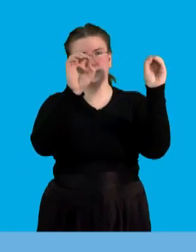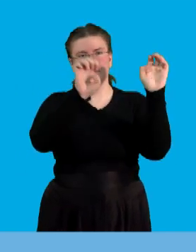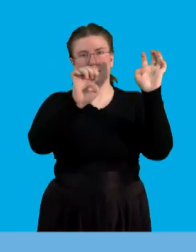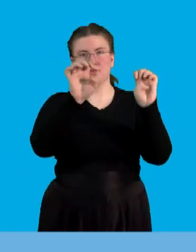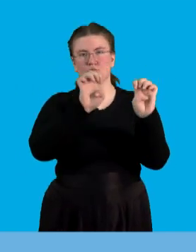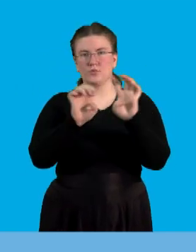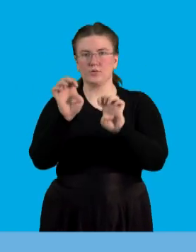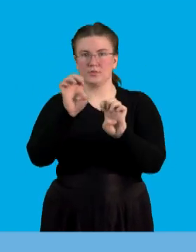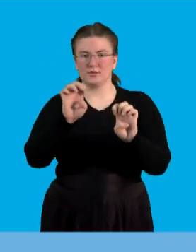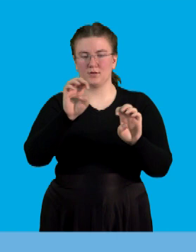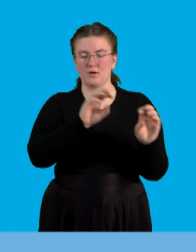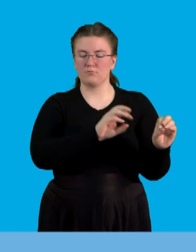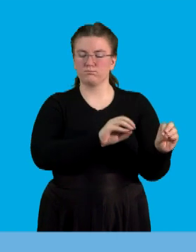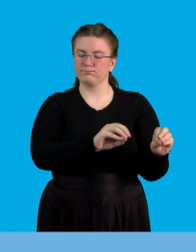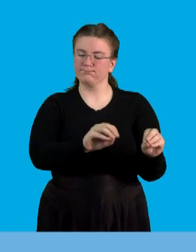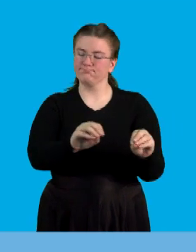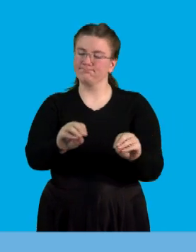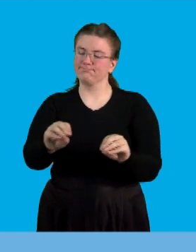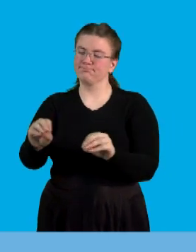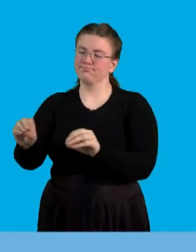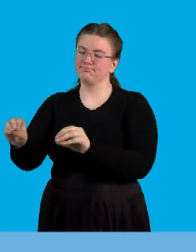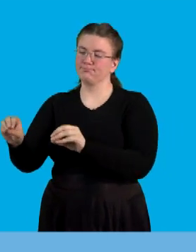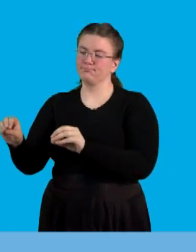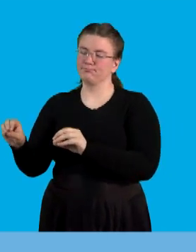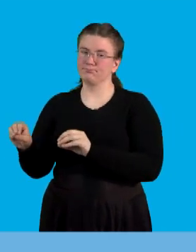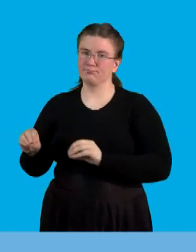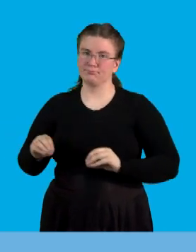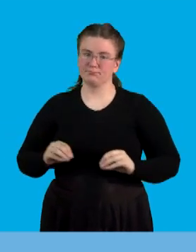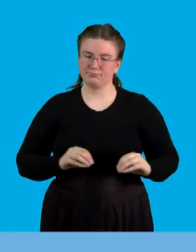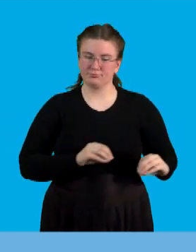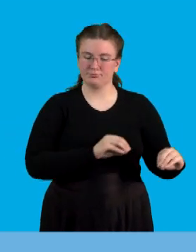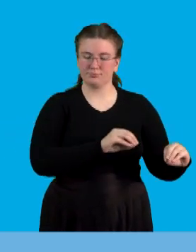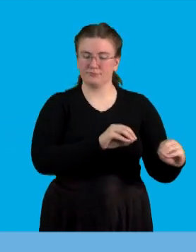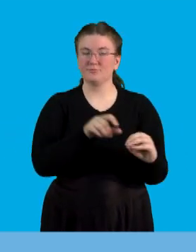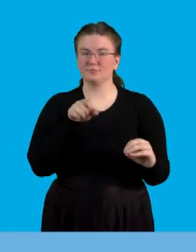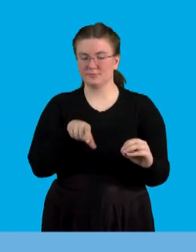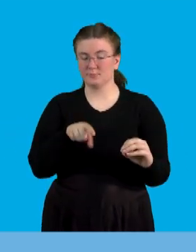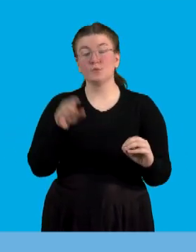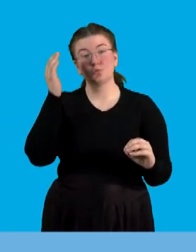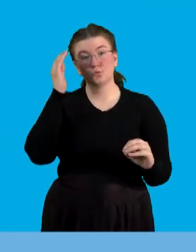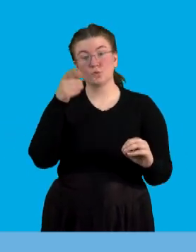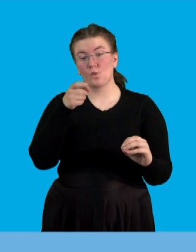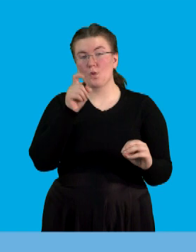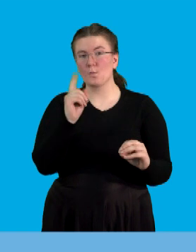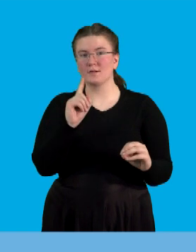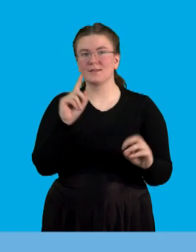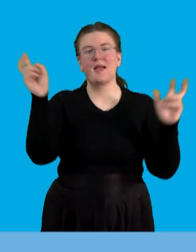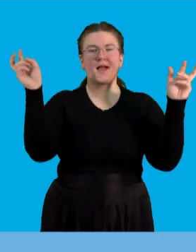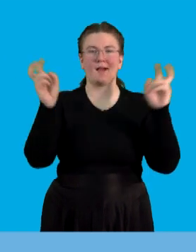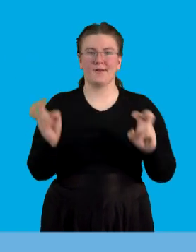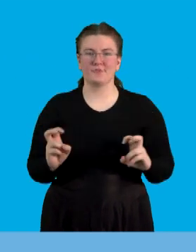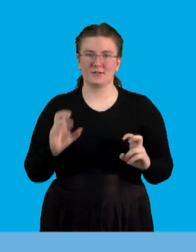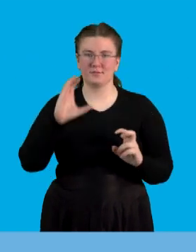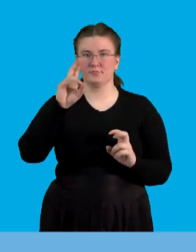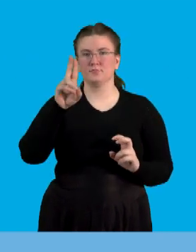that's electric current, E. So the flow of electrons is known as electric current. Then B,